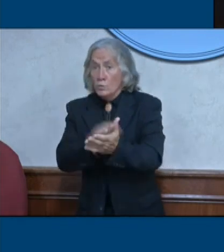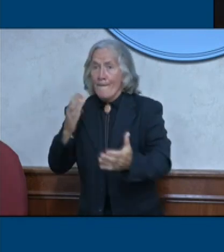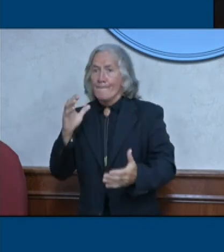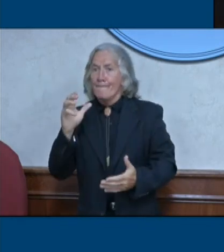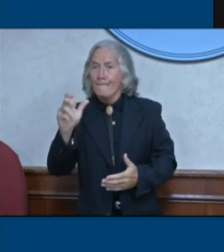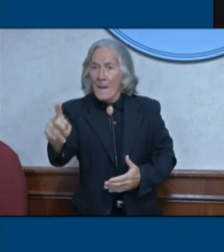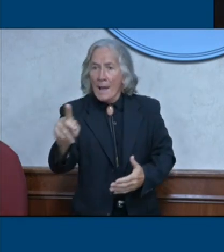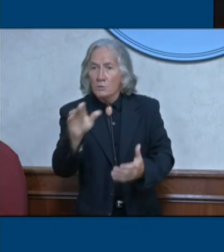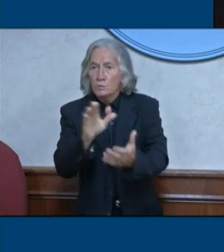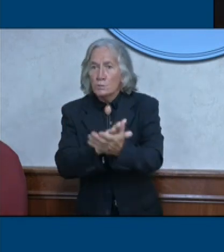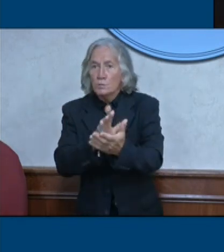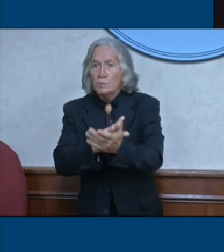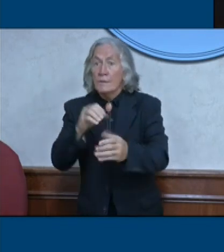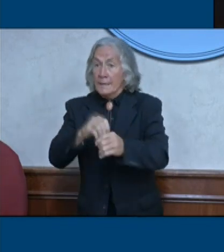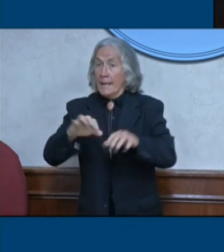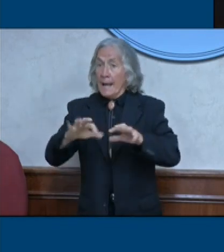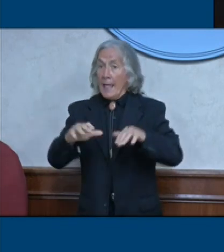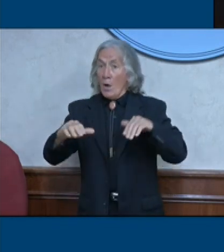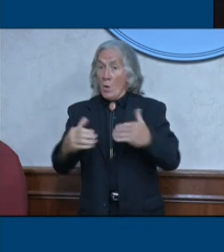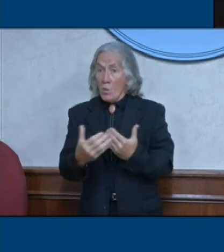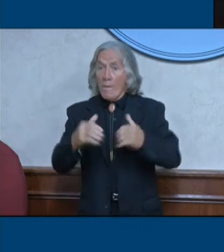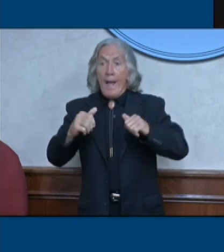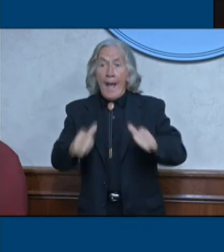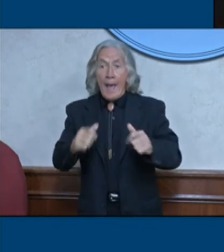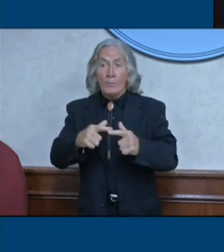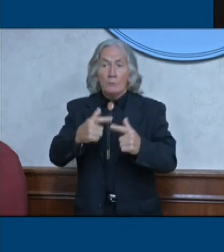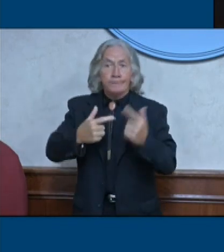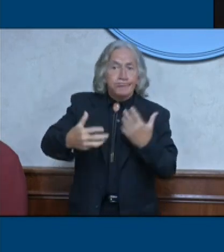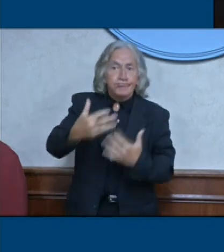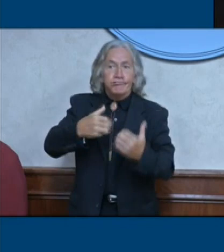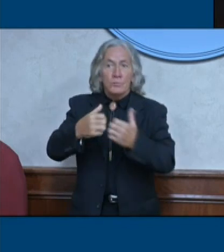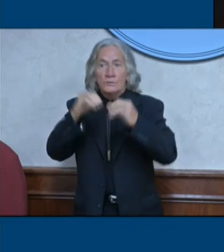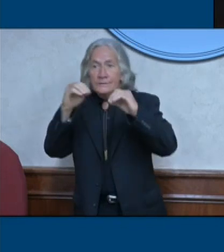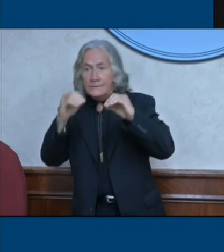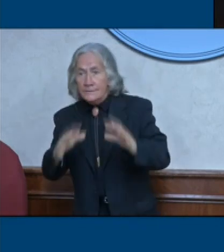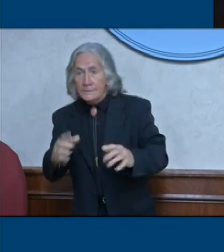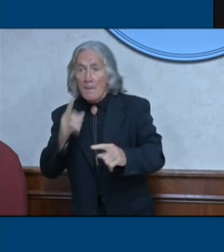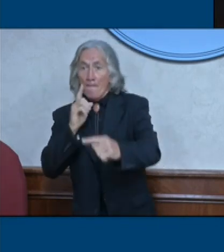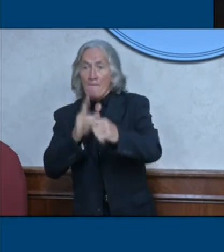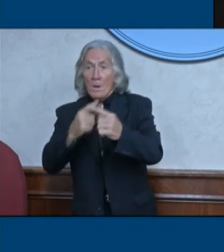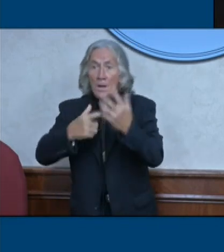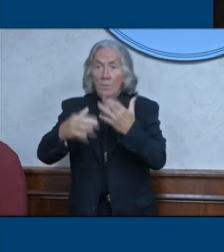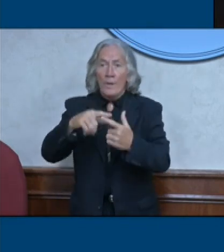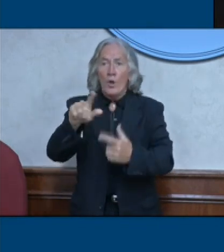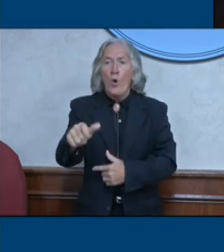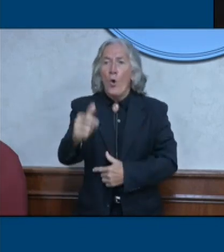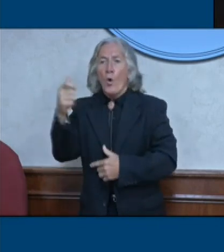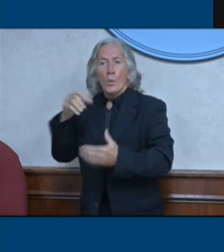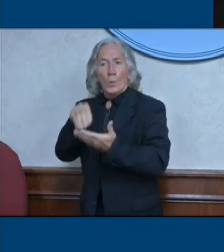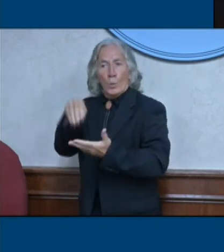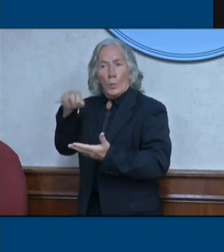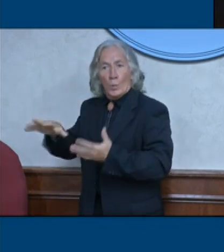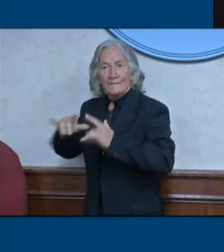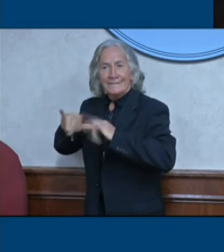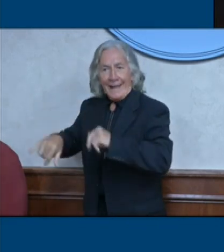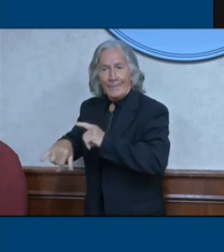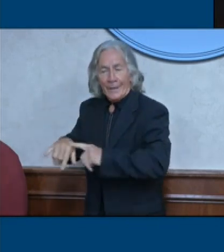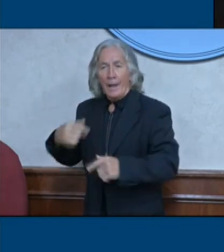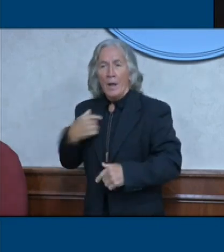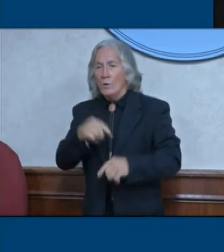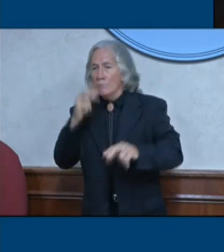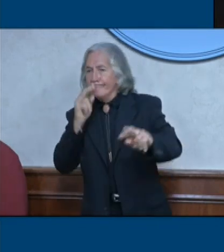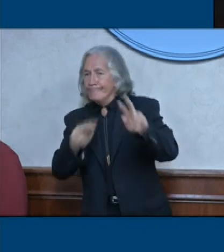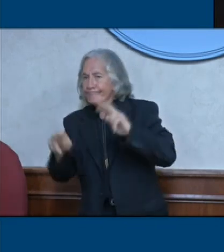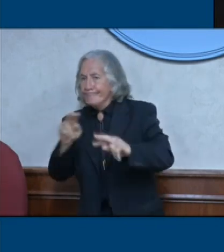return to schools in a classroom setting, able to interact with teachers as well as able to interact with other students. We are